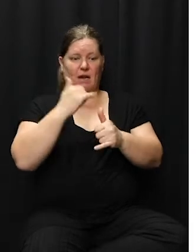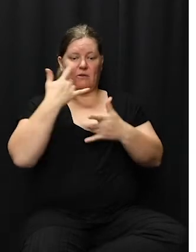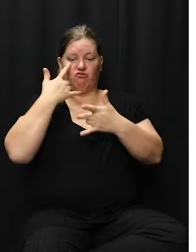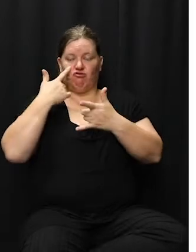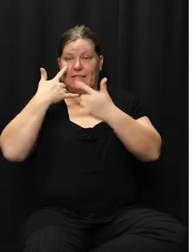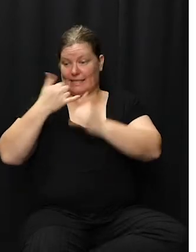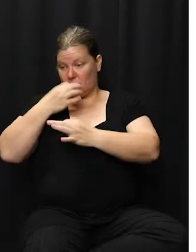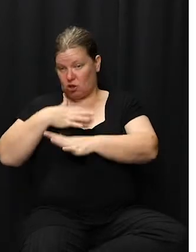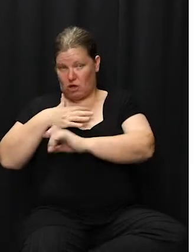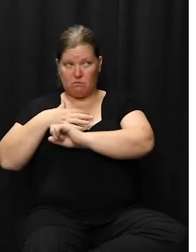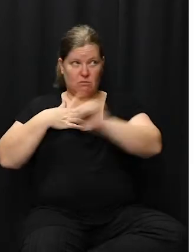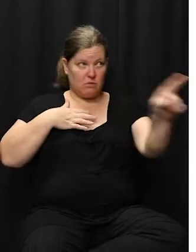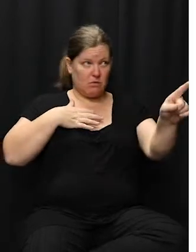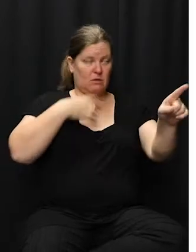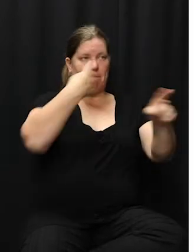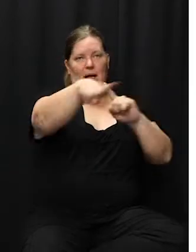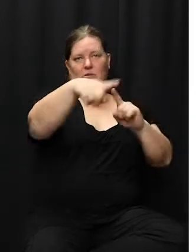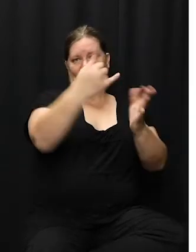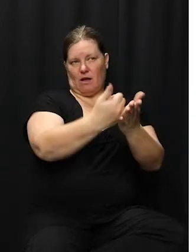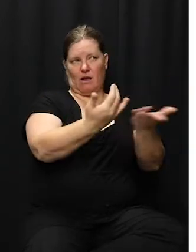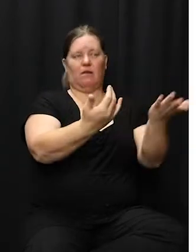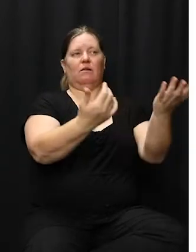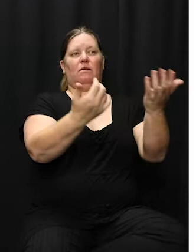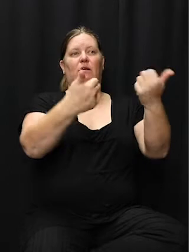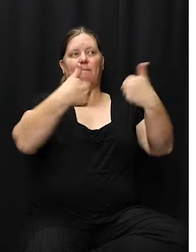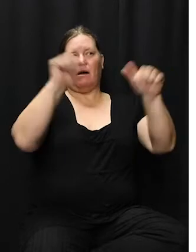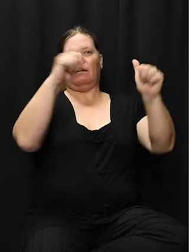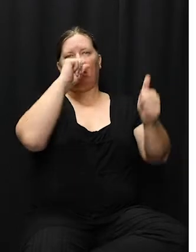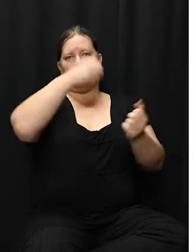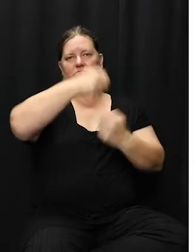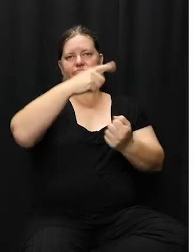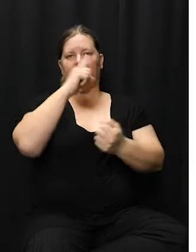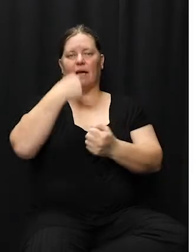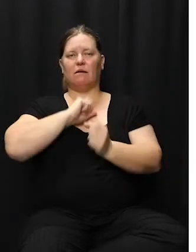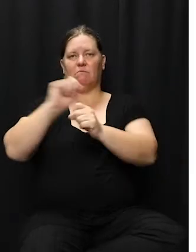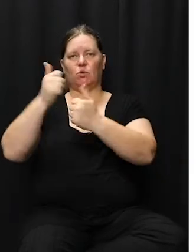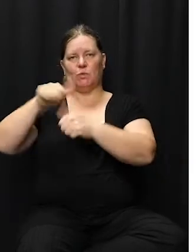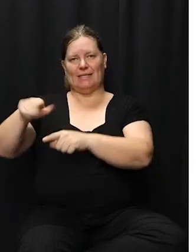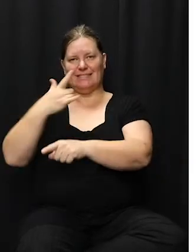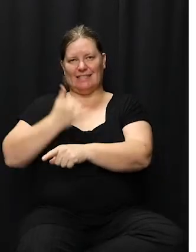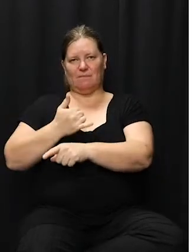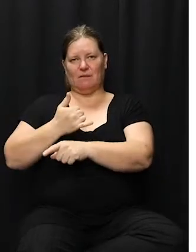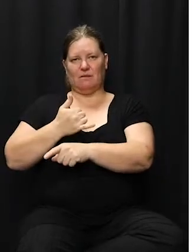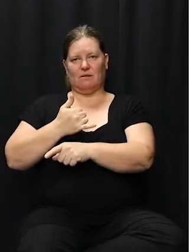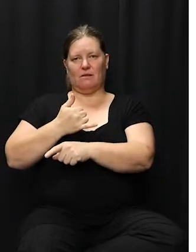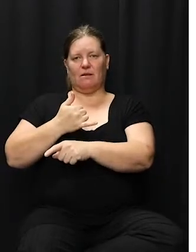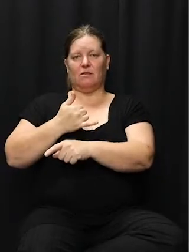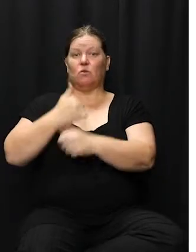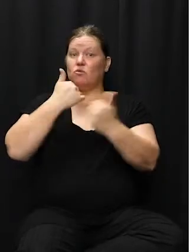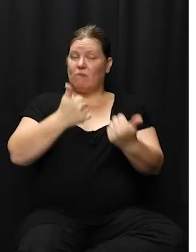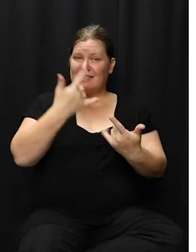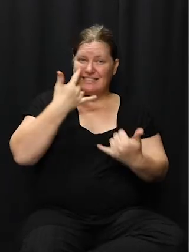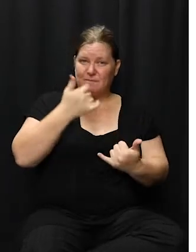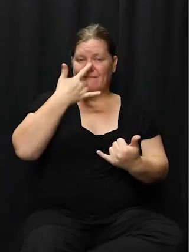do that, you need to go to a course for 2 or 3 days. And then you go back and assess a child, pass it, and see if you can